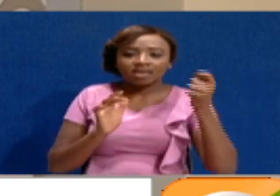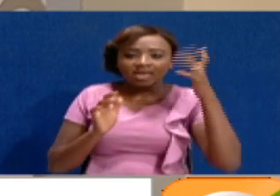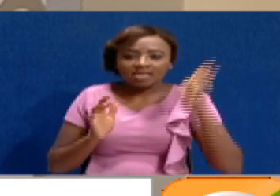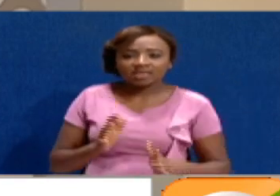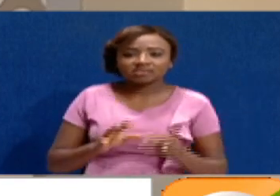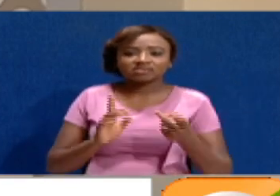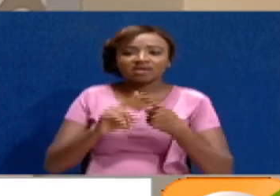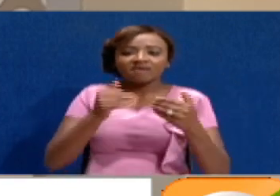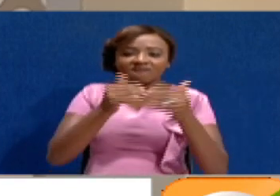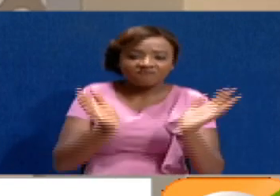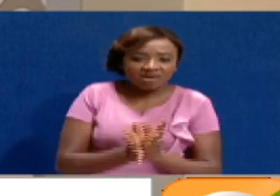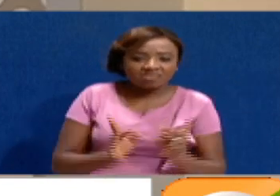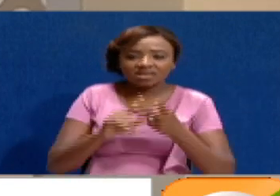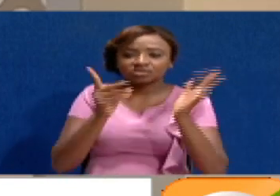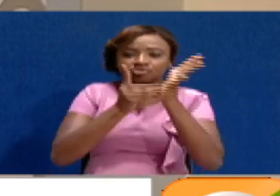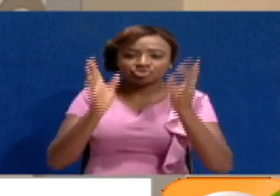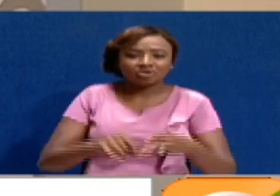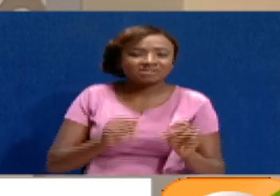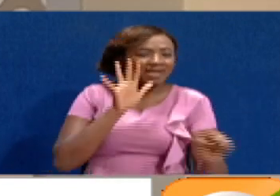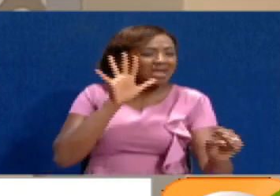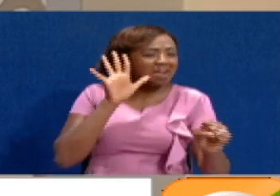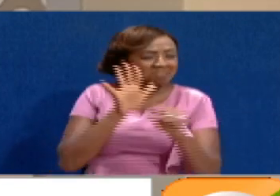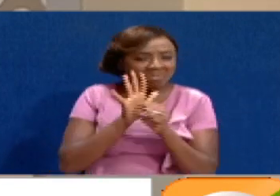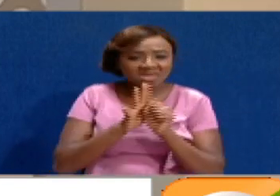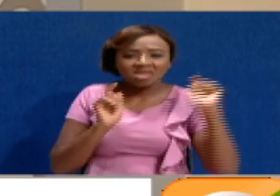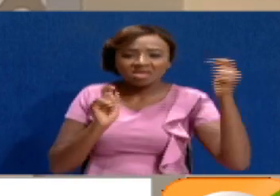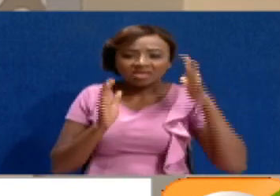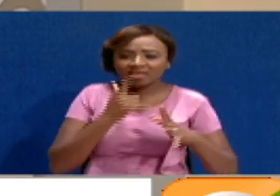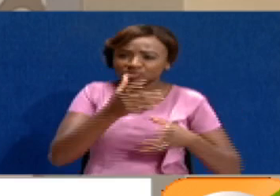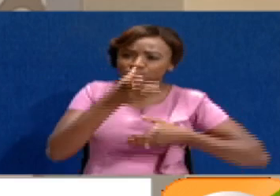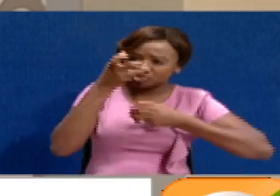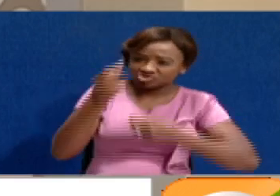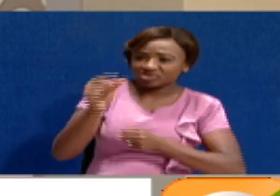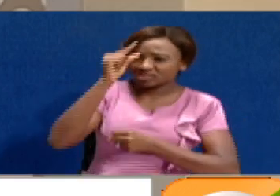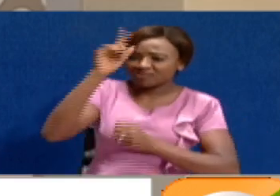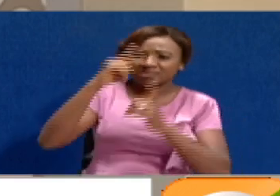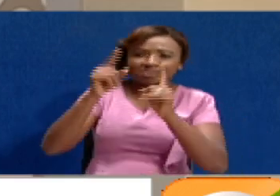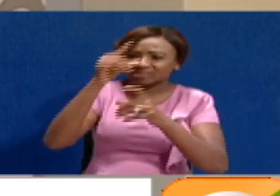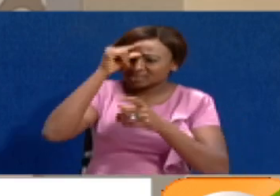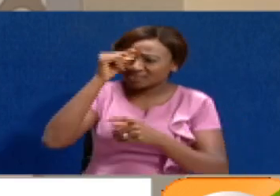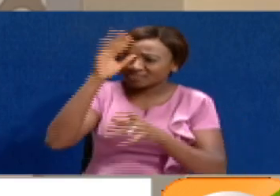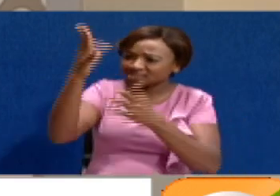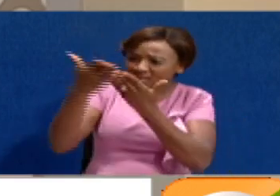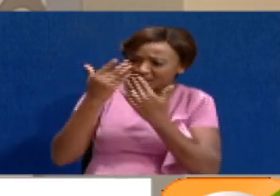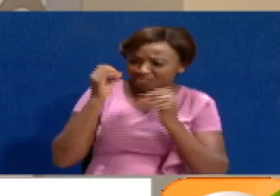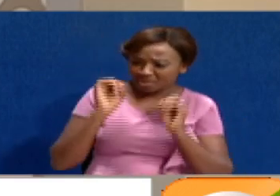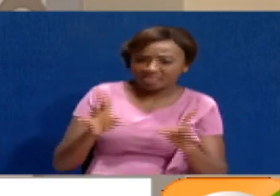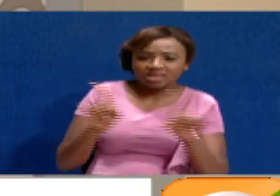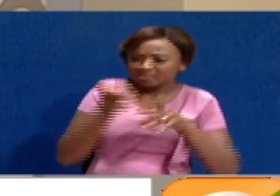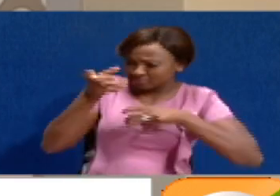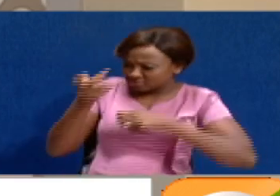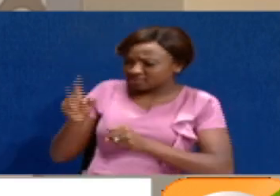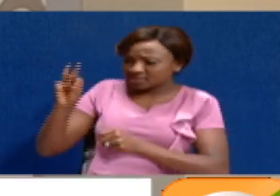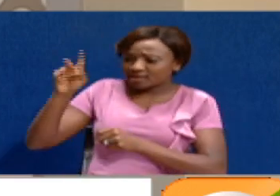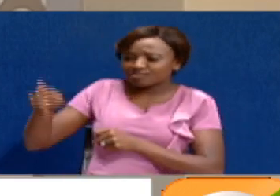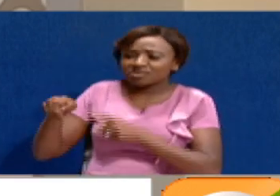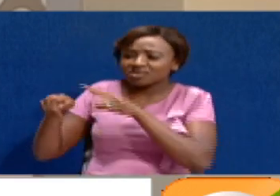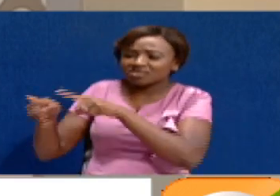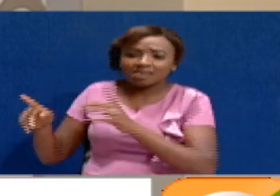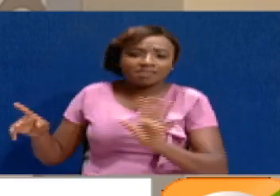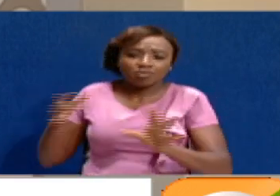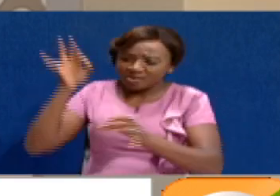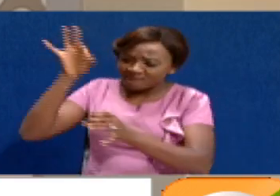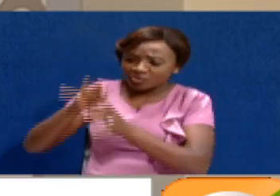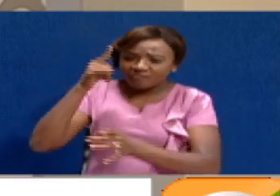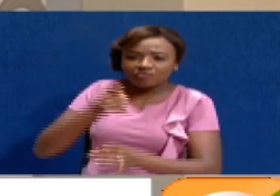their families and to all other Kenyans who have placed their faith in the government and in the MPs they so dutifully line up to